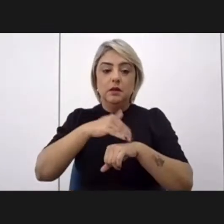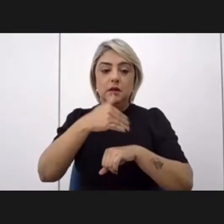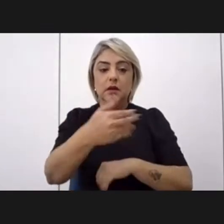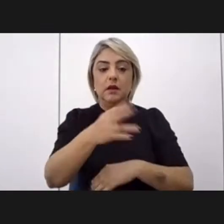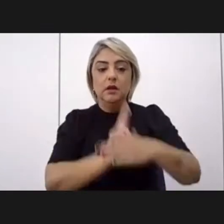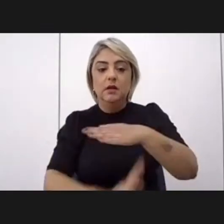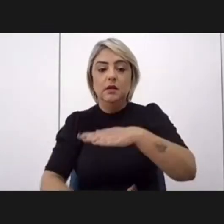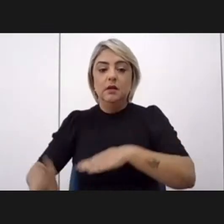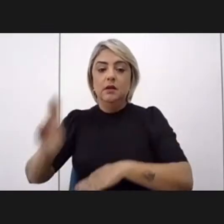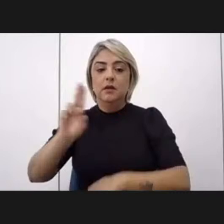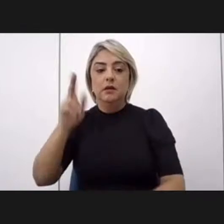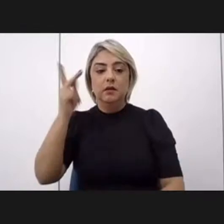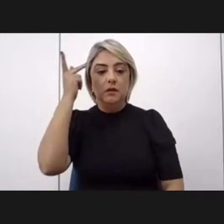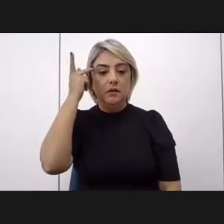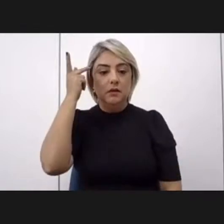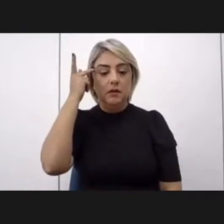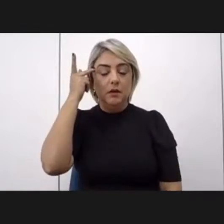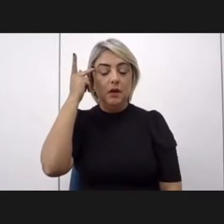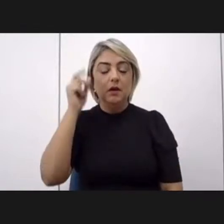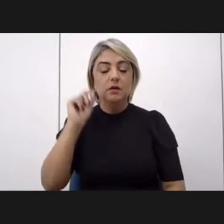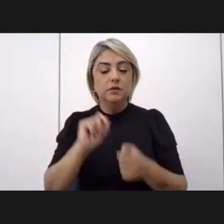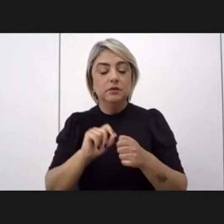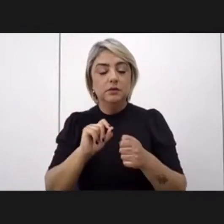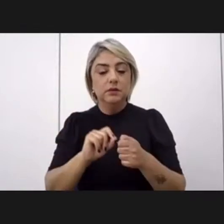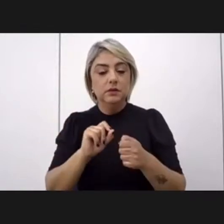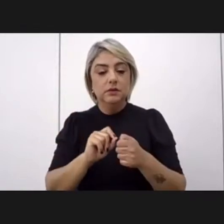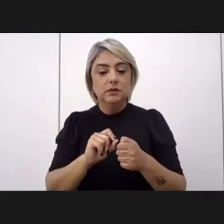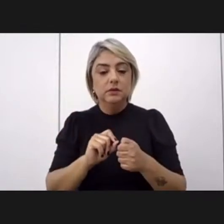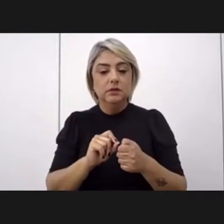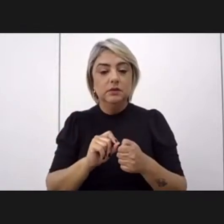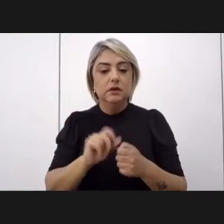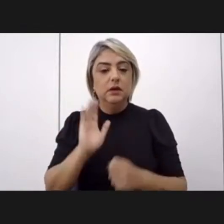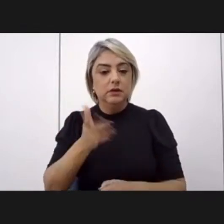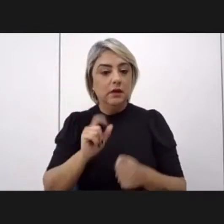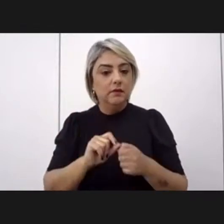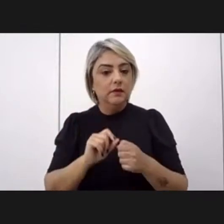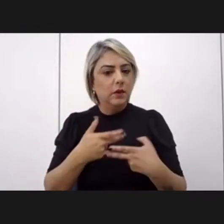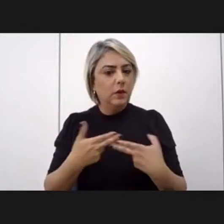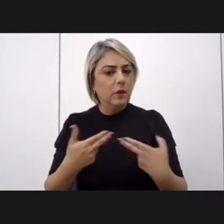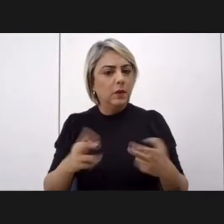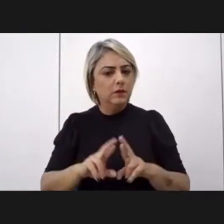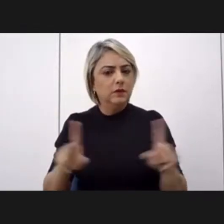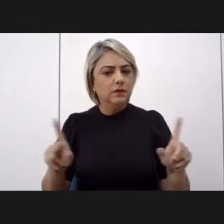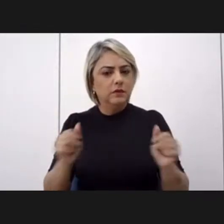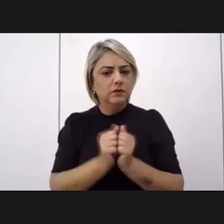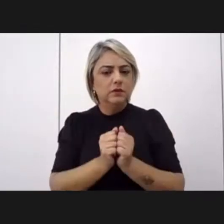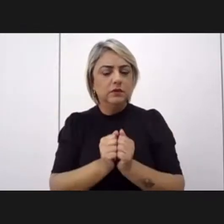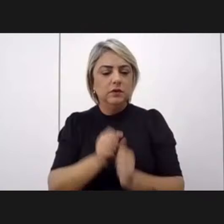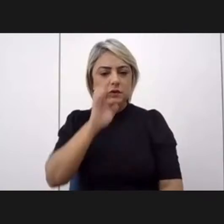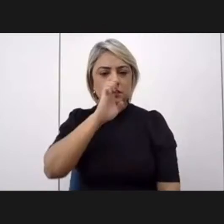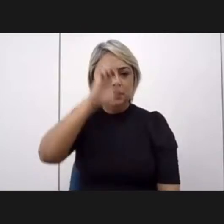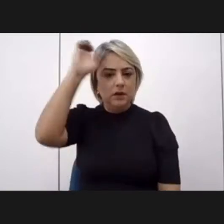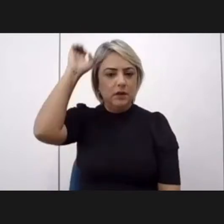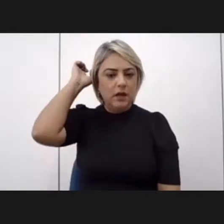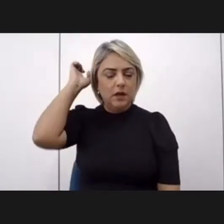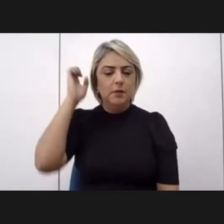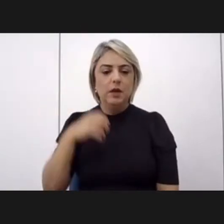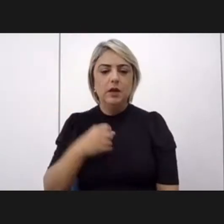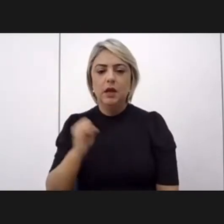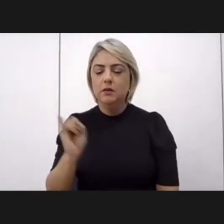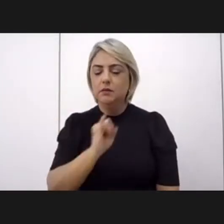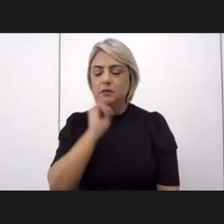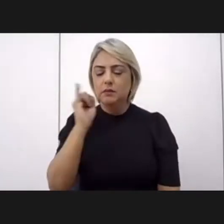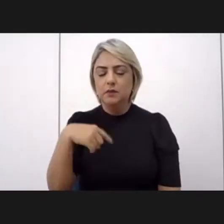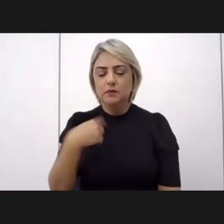have done different things together with ENAP, and it's very important for us to have